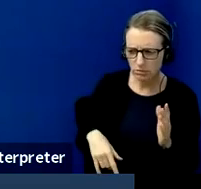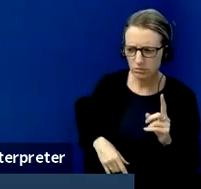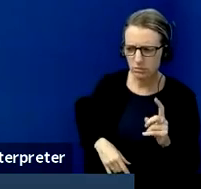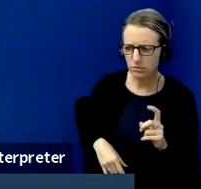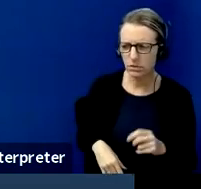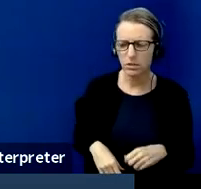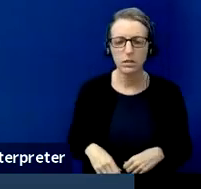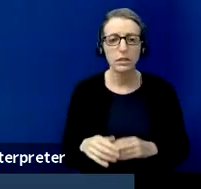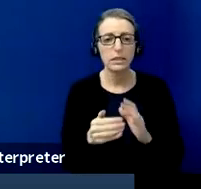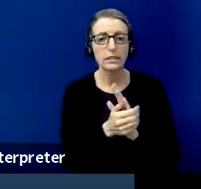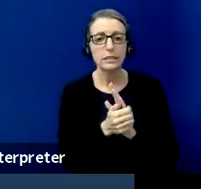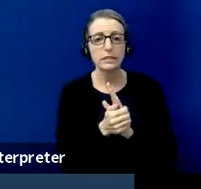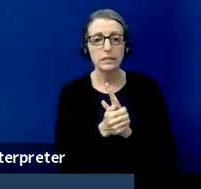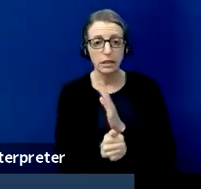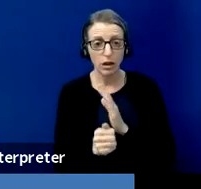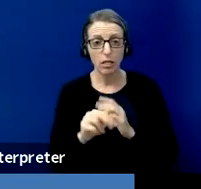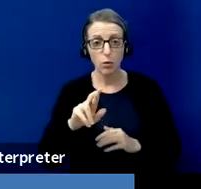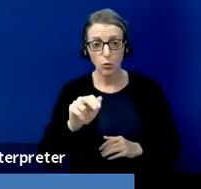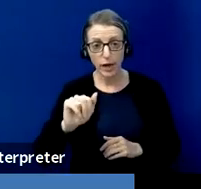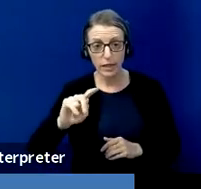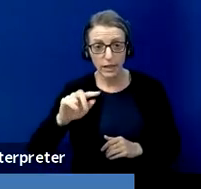The skill rating students can see, yes.